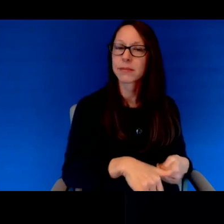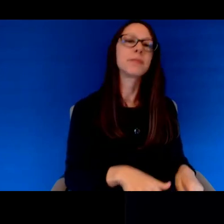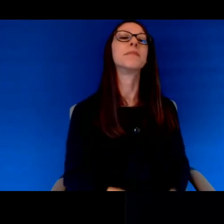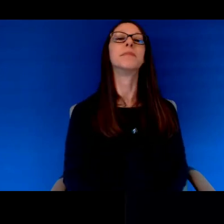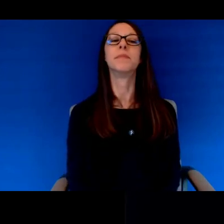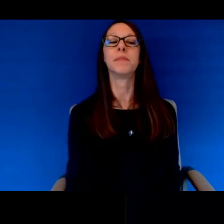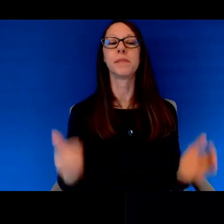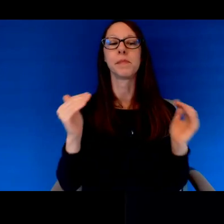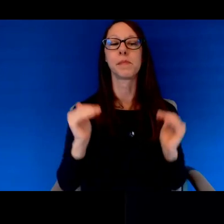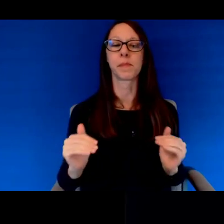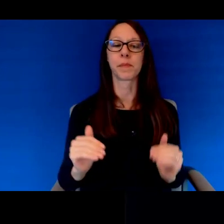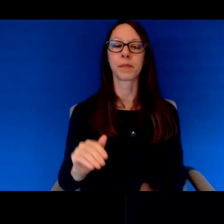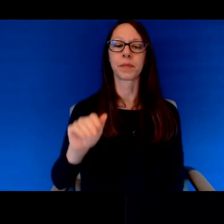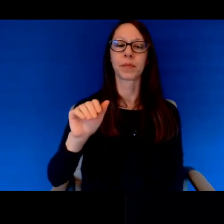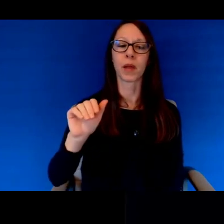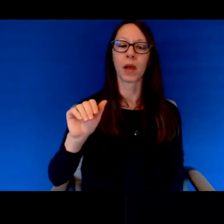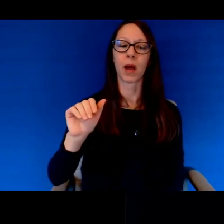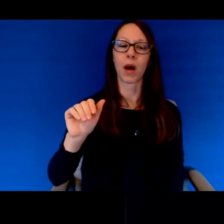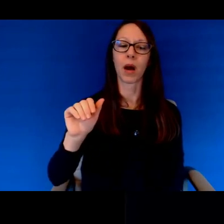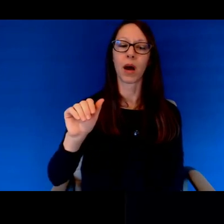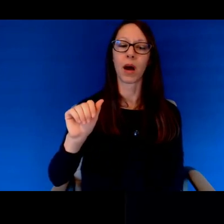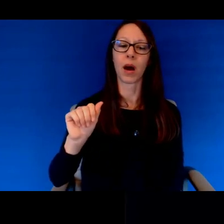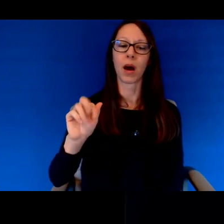Do you plan to take worms up with you?